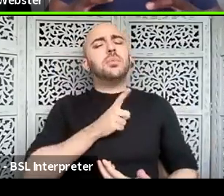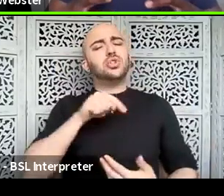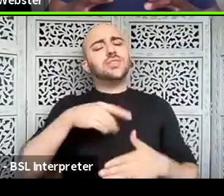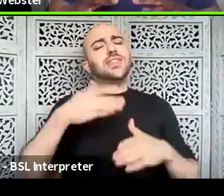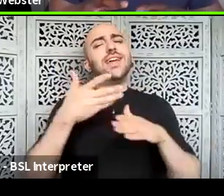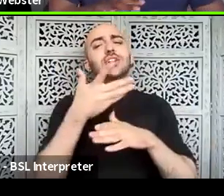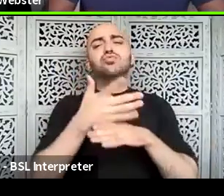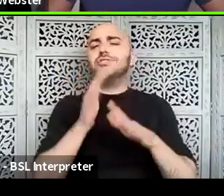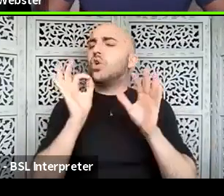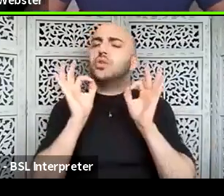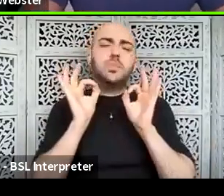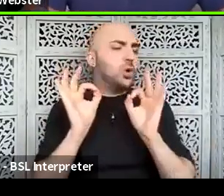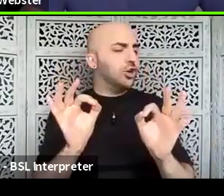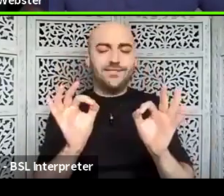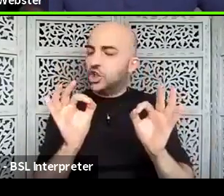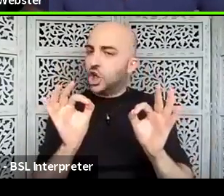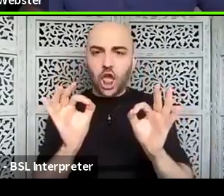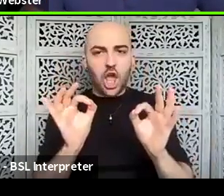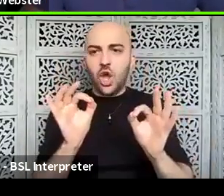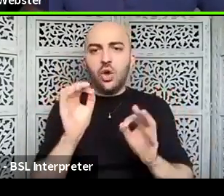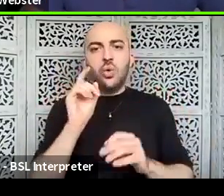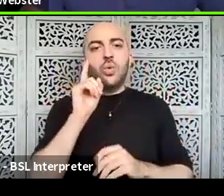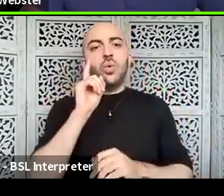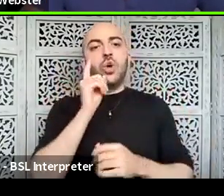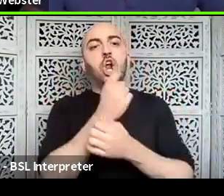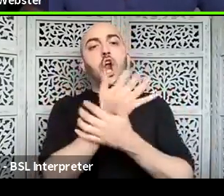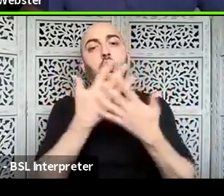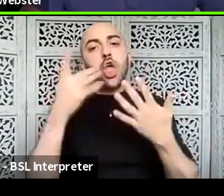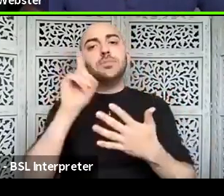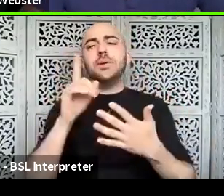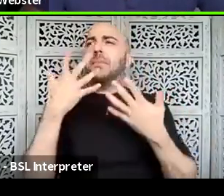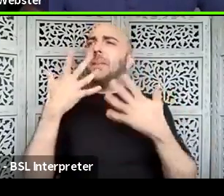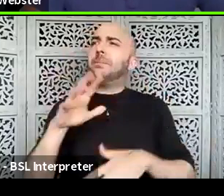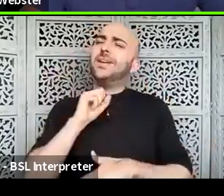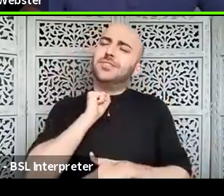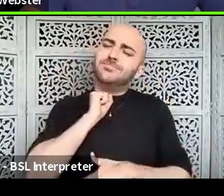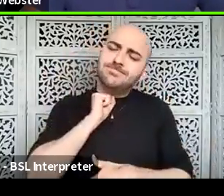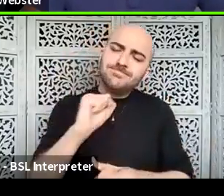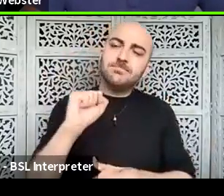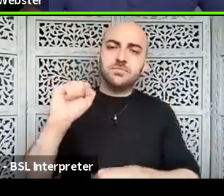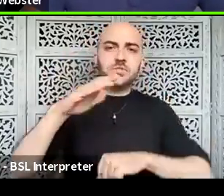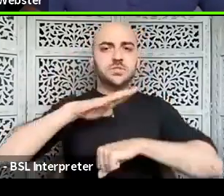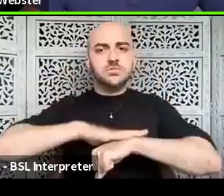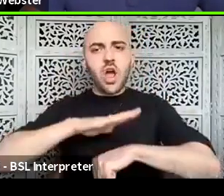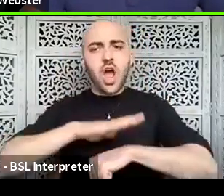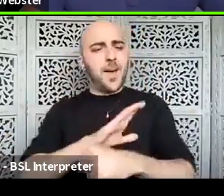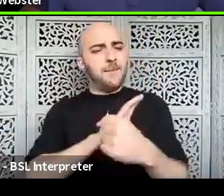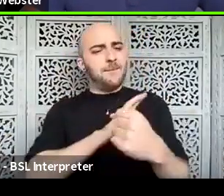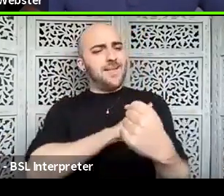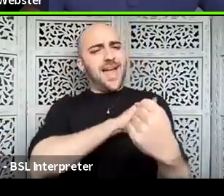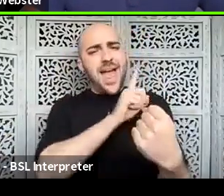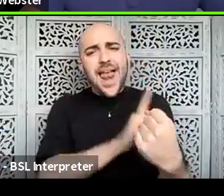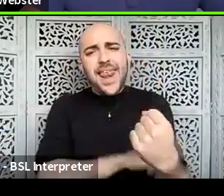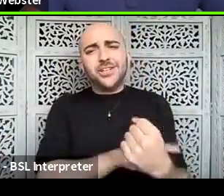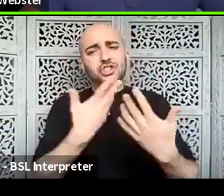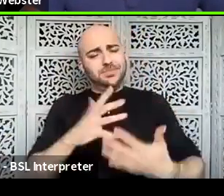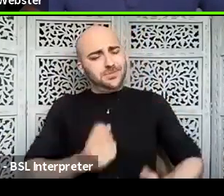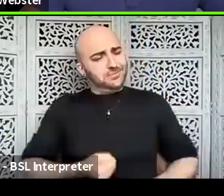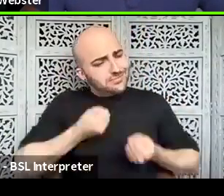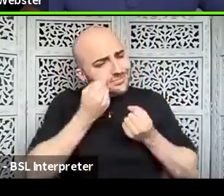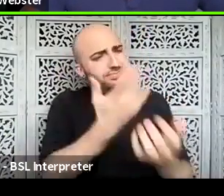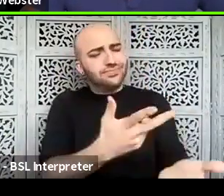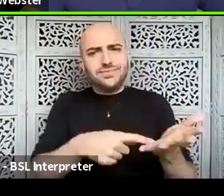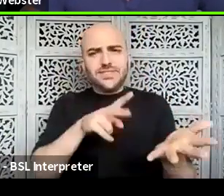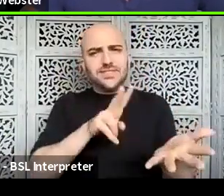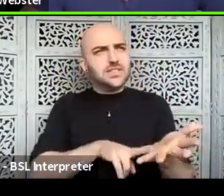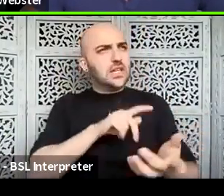or form, and that a lot of people have dedicated a lot of time and effort and energy to, have perhaps maybe in some cases left them out